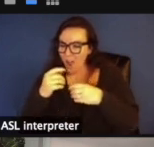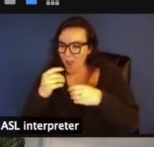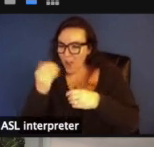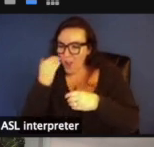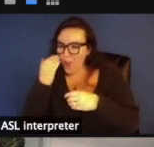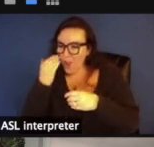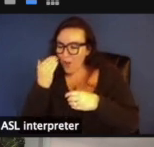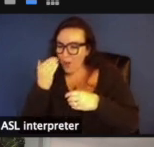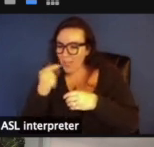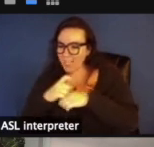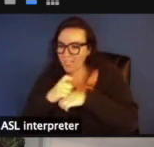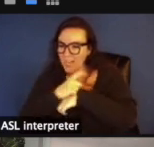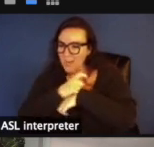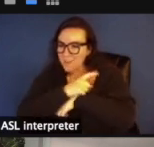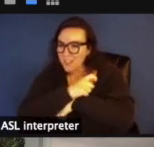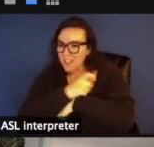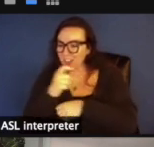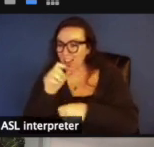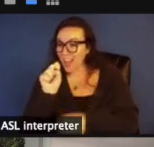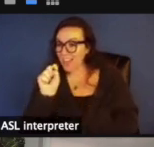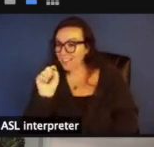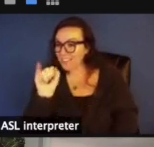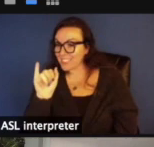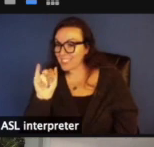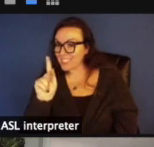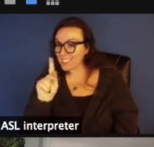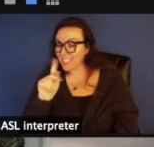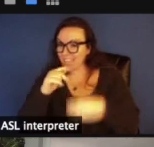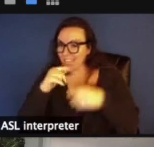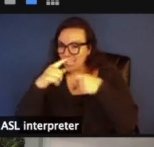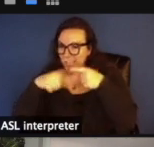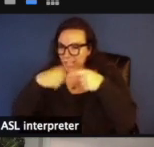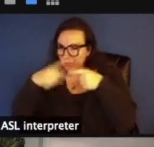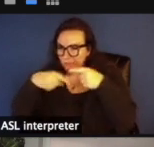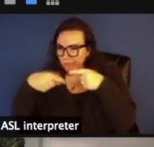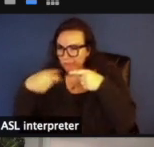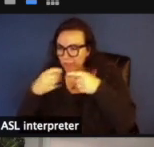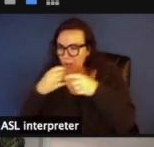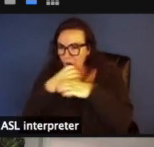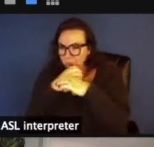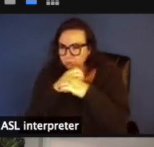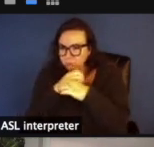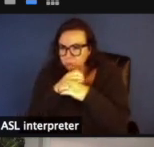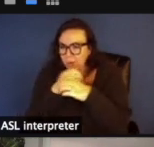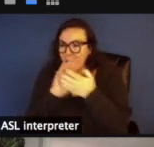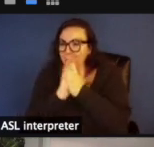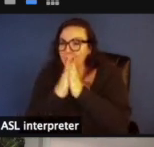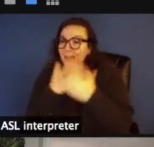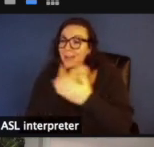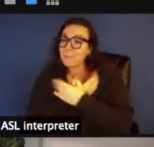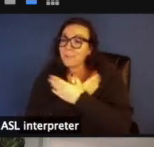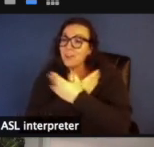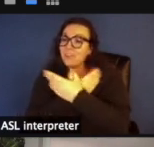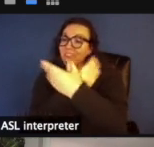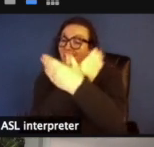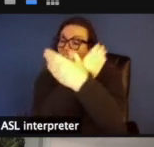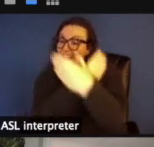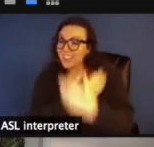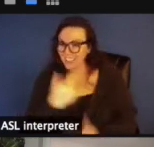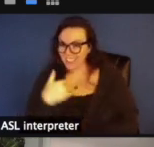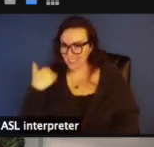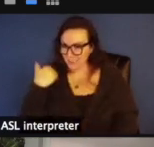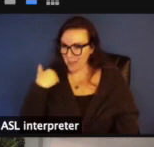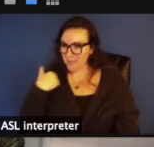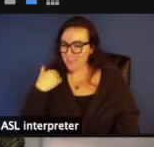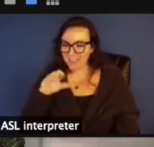in silk, right? And then it becomes a butterfly. And that's what these are. Yes, and that's what these remind me of. They're